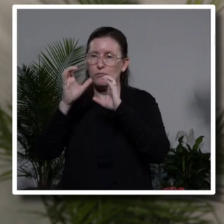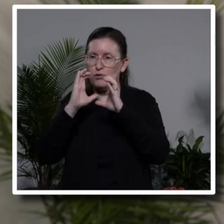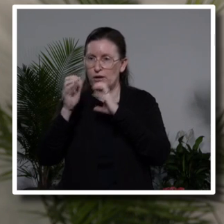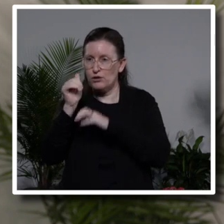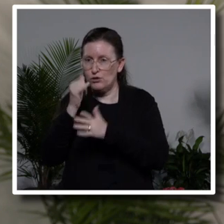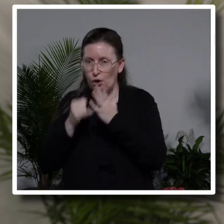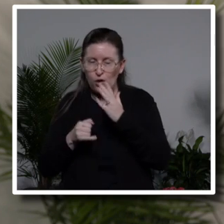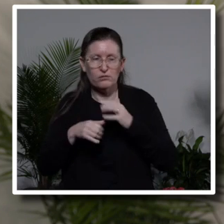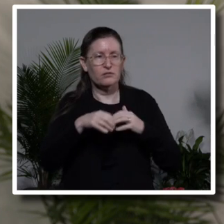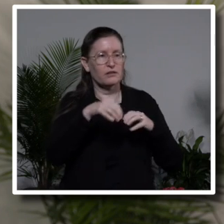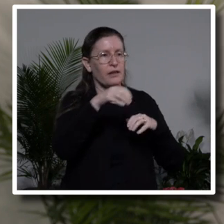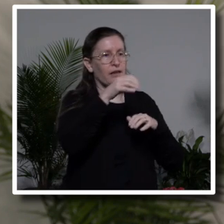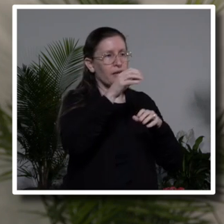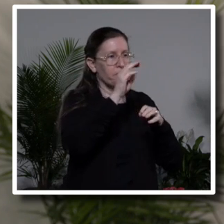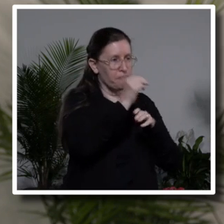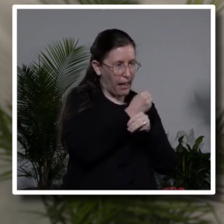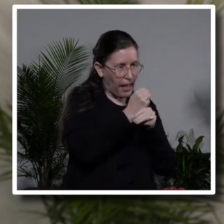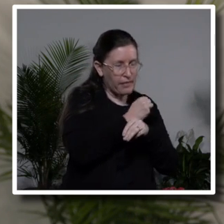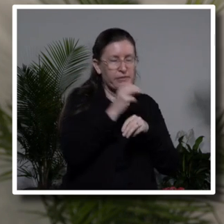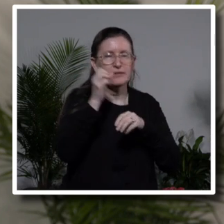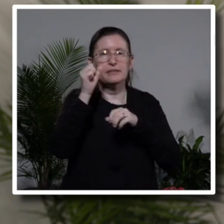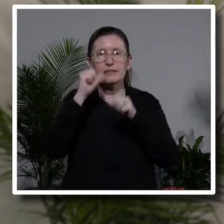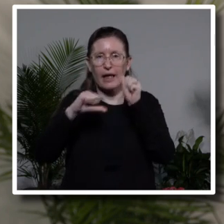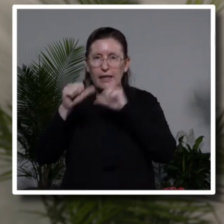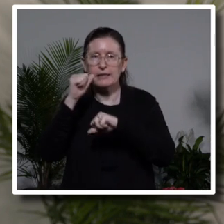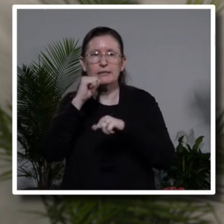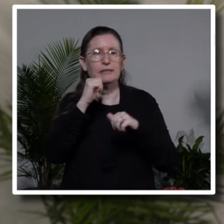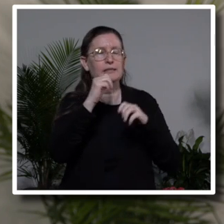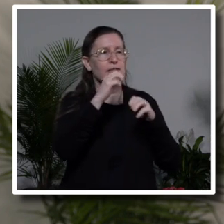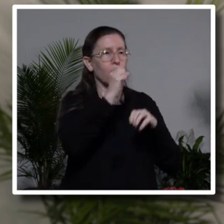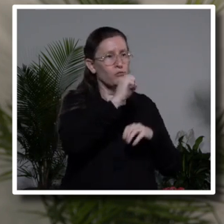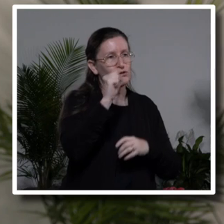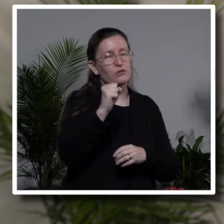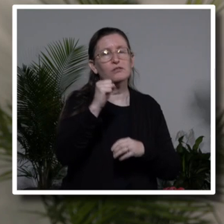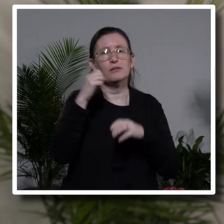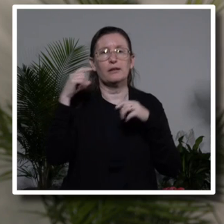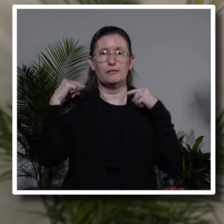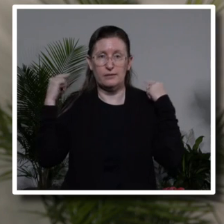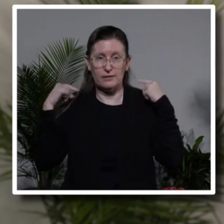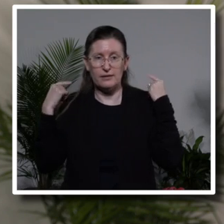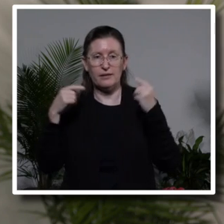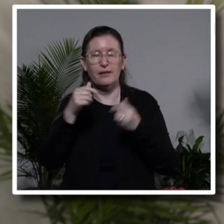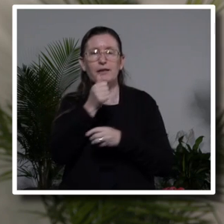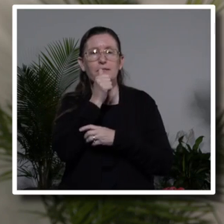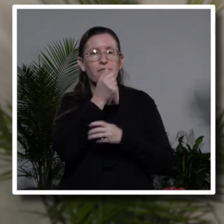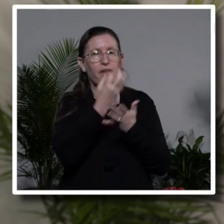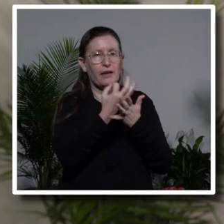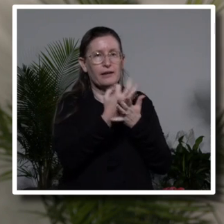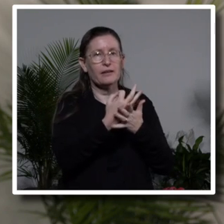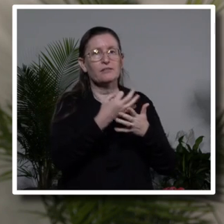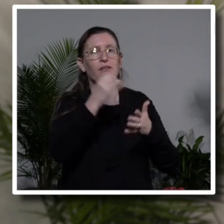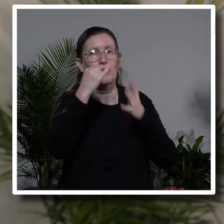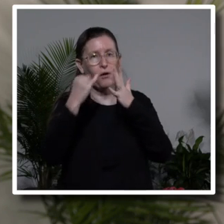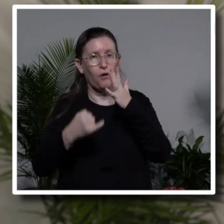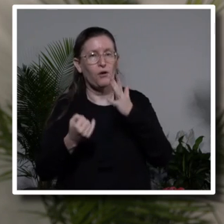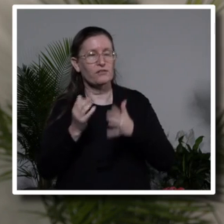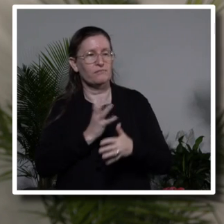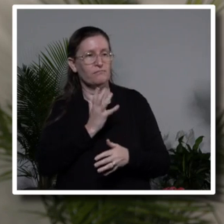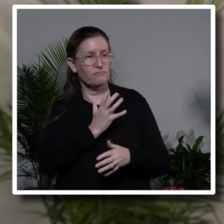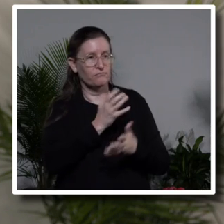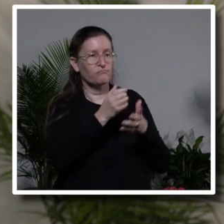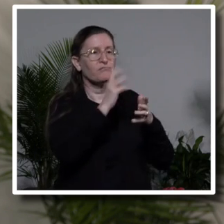communication arts, mathematics, science, social studies, physical education, personal finance, fine arts, and practical